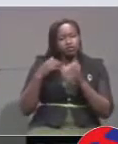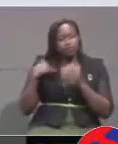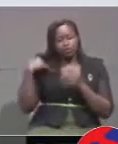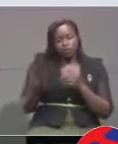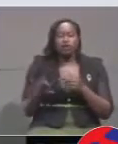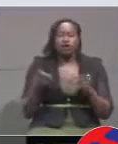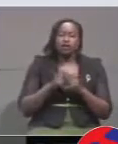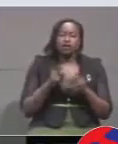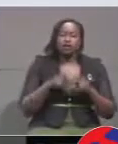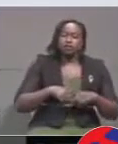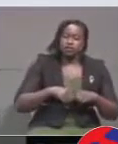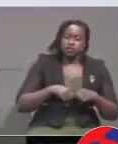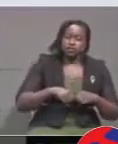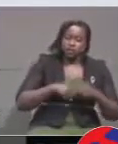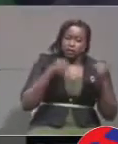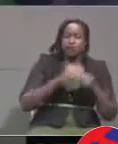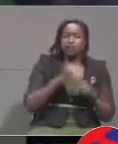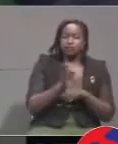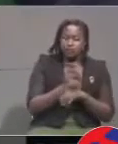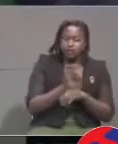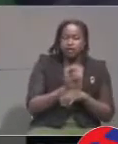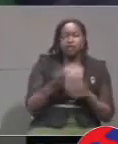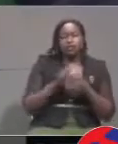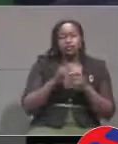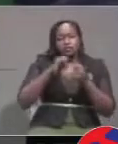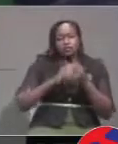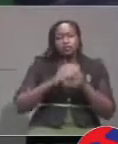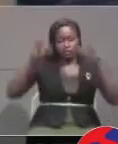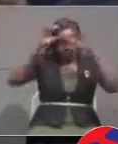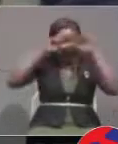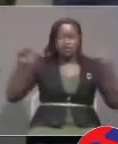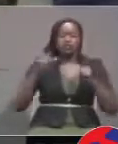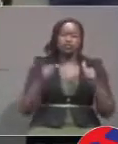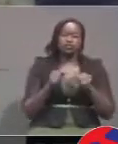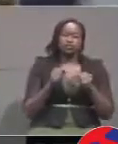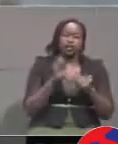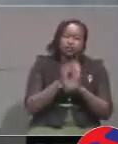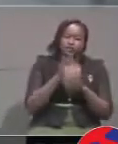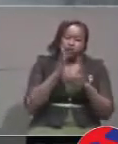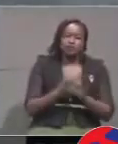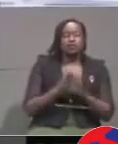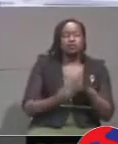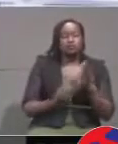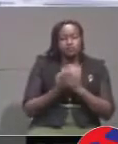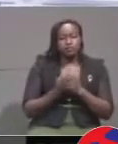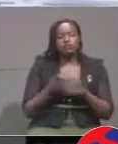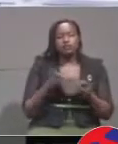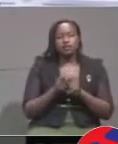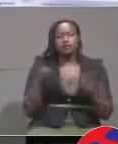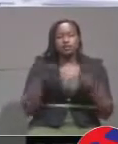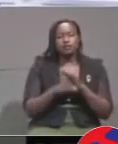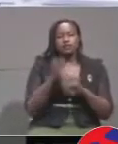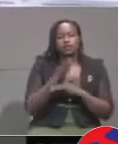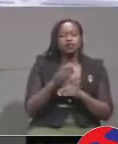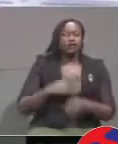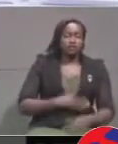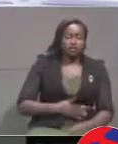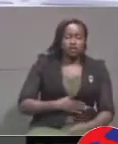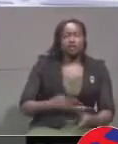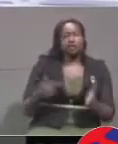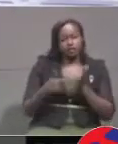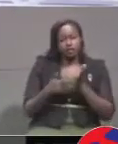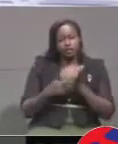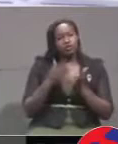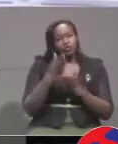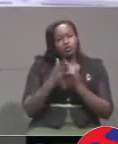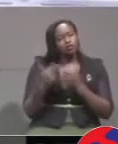Yes. Almost forgot. Somebody de kwetonda. This is not the first time it has happened. No, of course it is. It's not the first